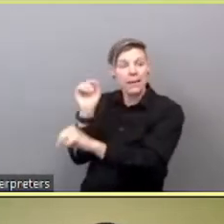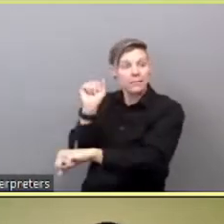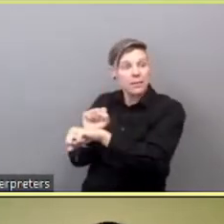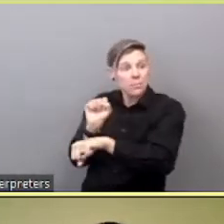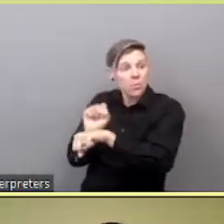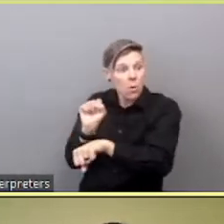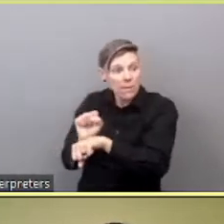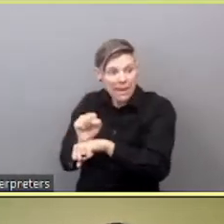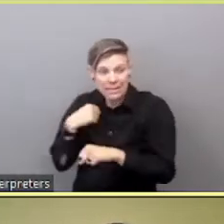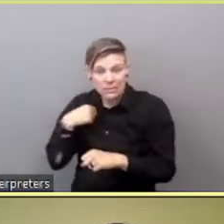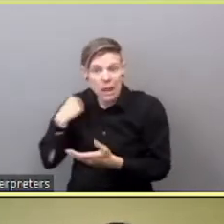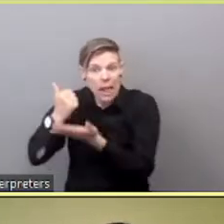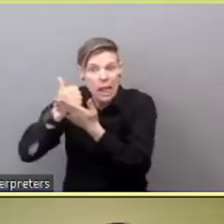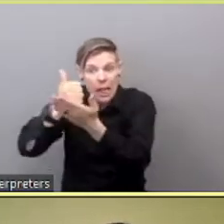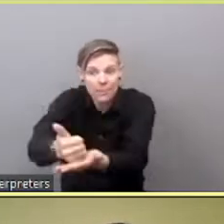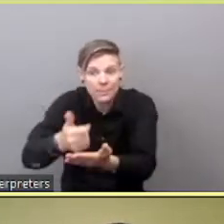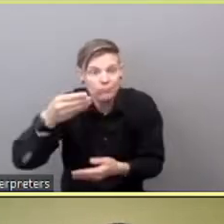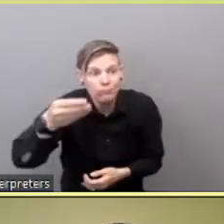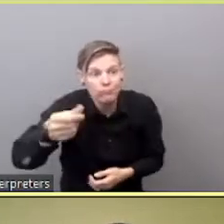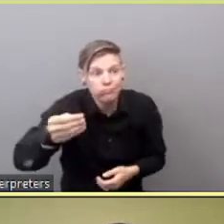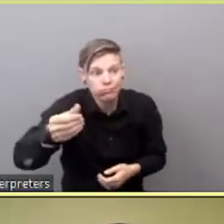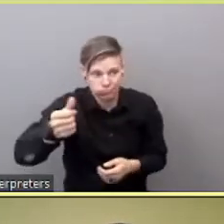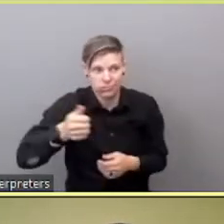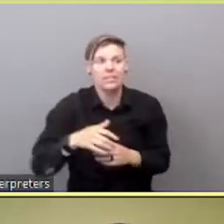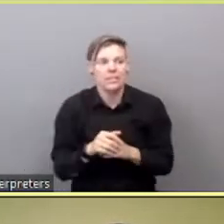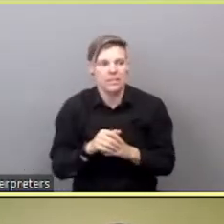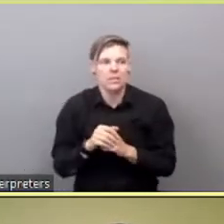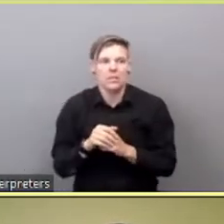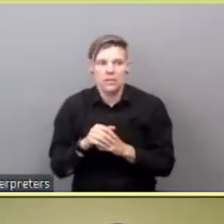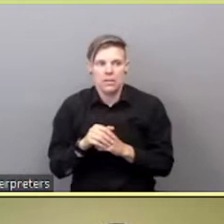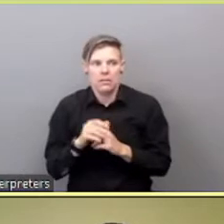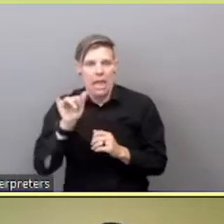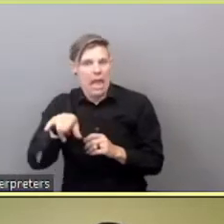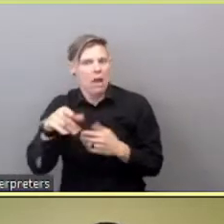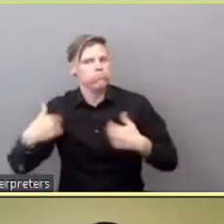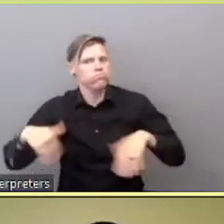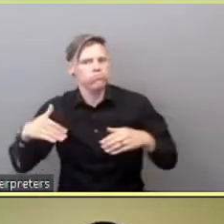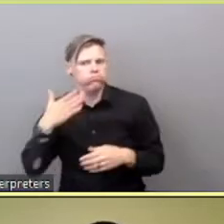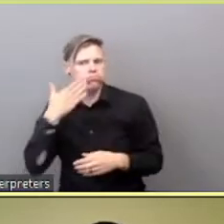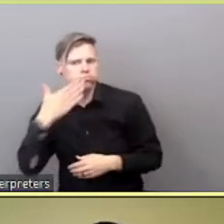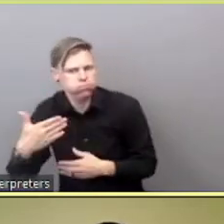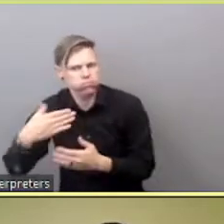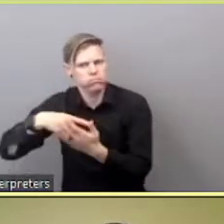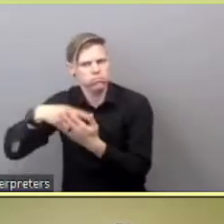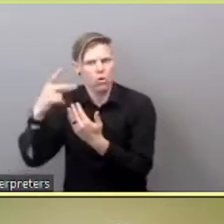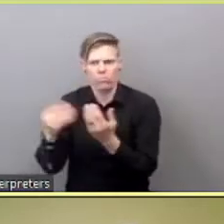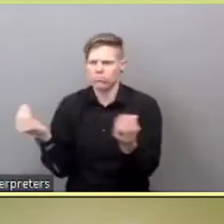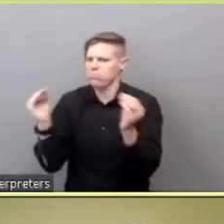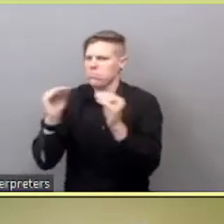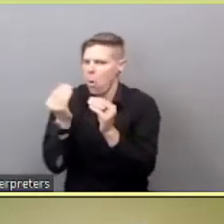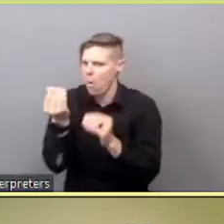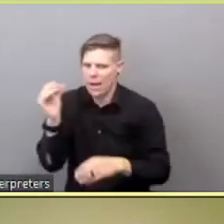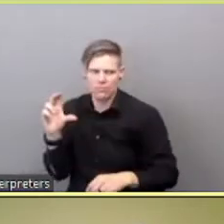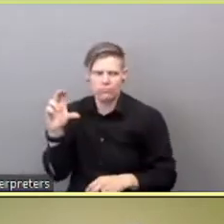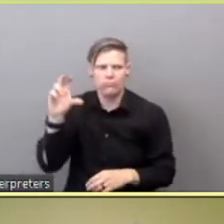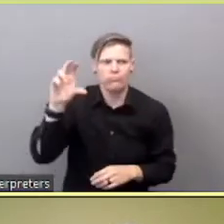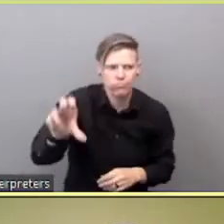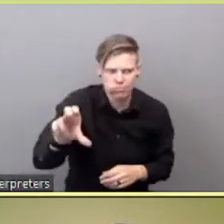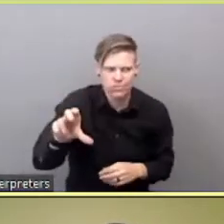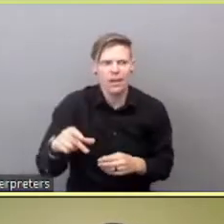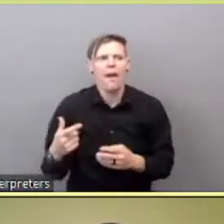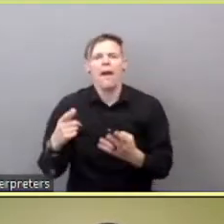compensation provided additional benefit weeks to claimants. And then finally, mixed earners unemployment compensation